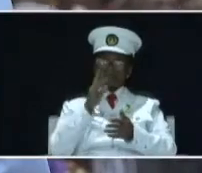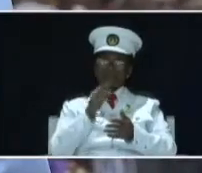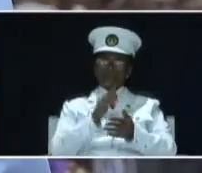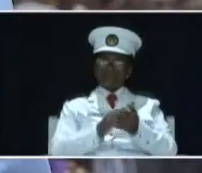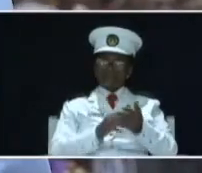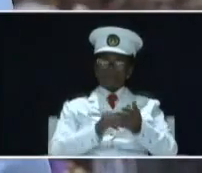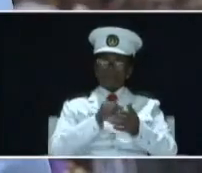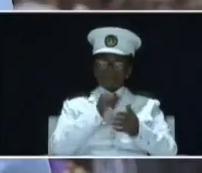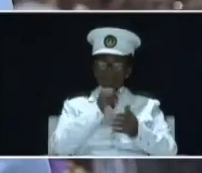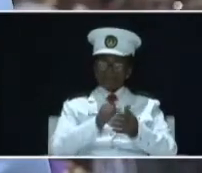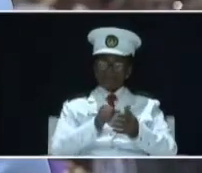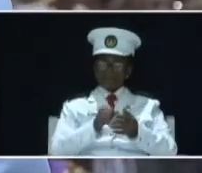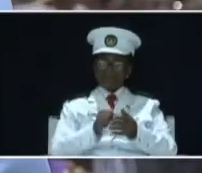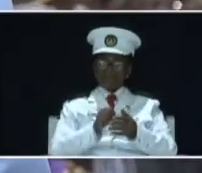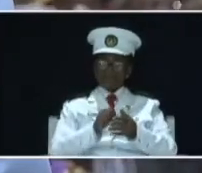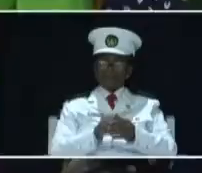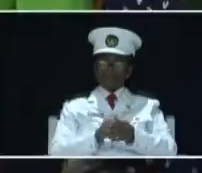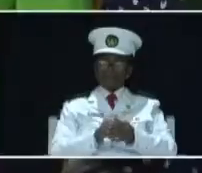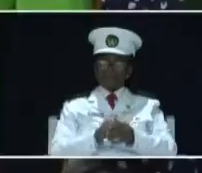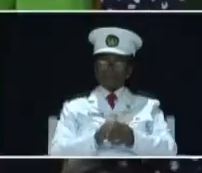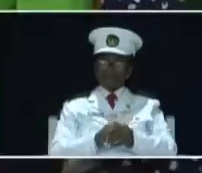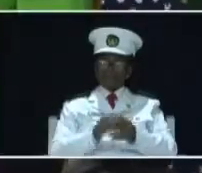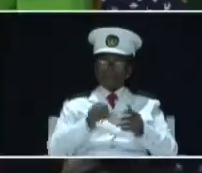He will spoil you.